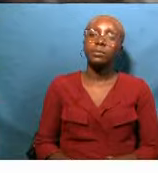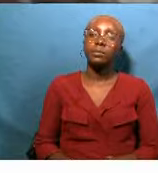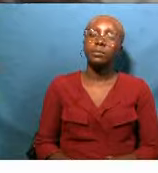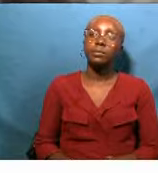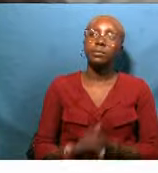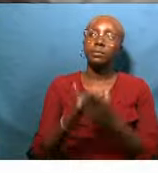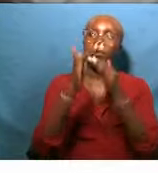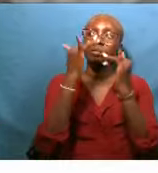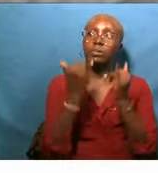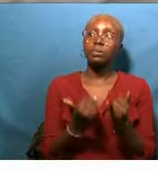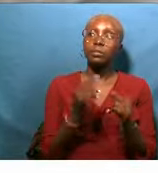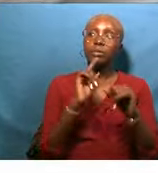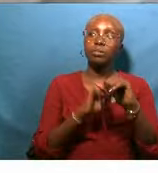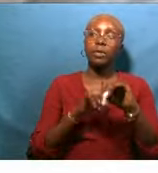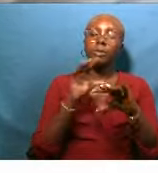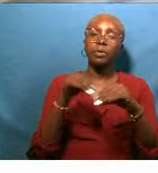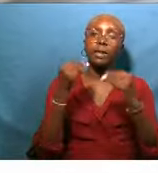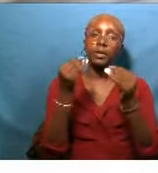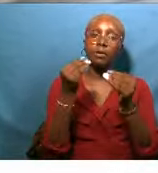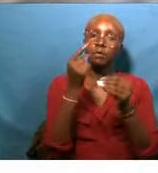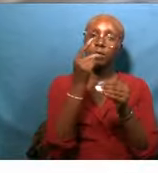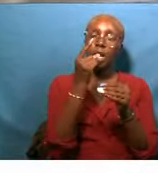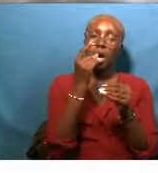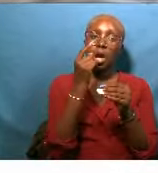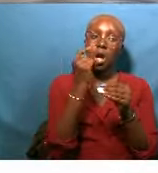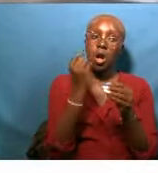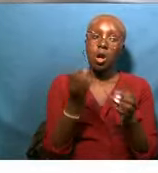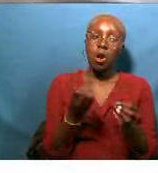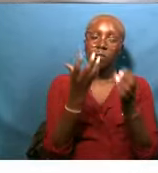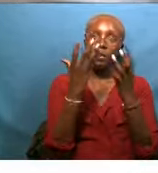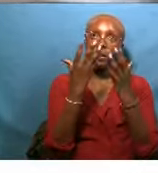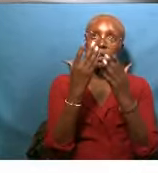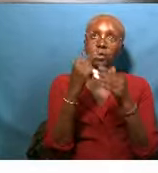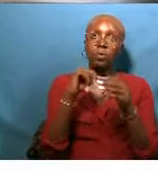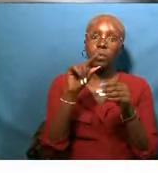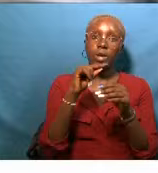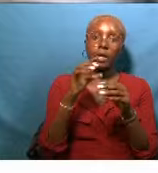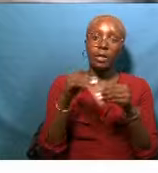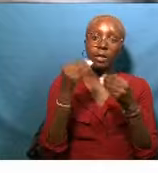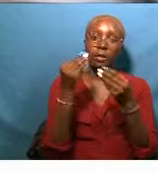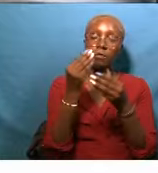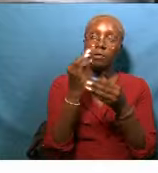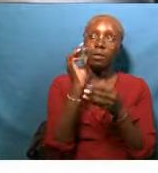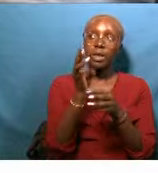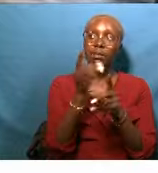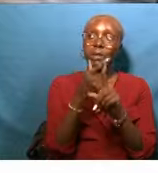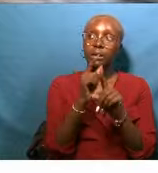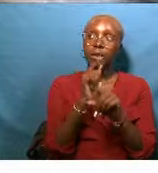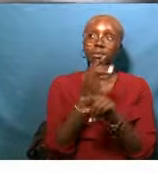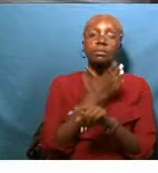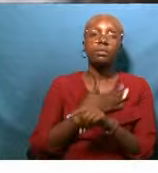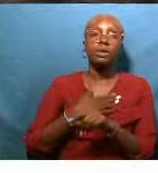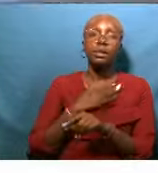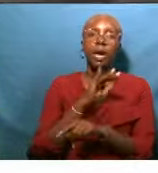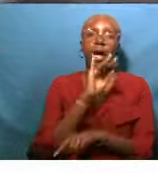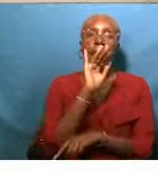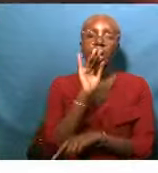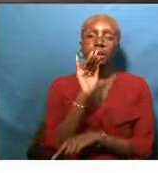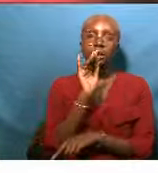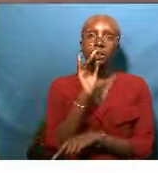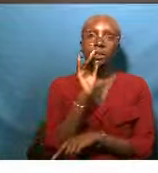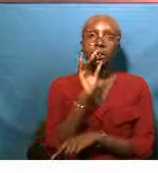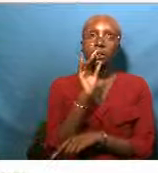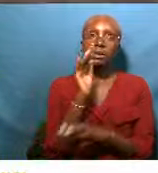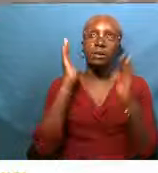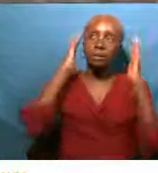As we give our gifts, we will be giving our gifts, but let me request His Grace to acknowledge some special guests who are